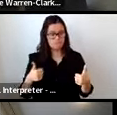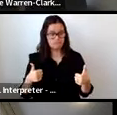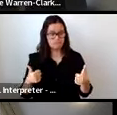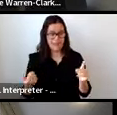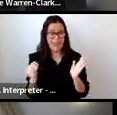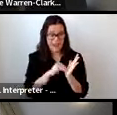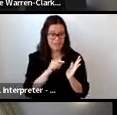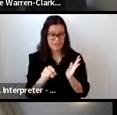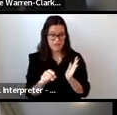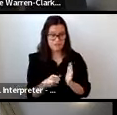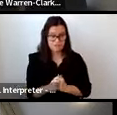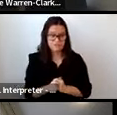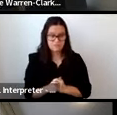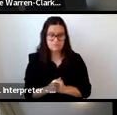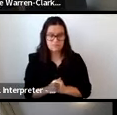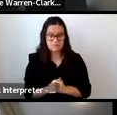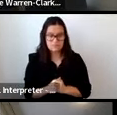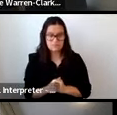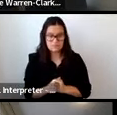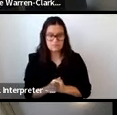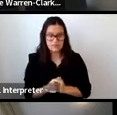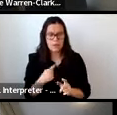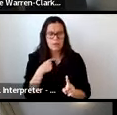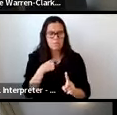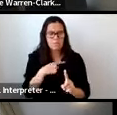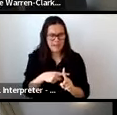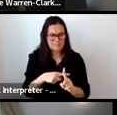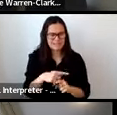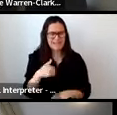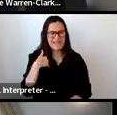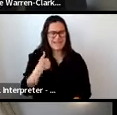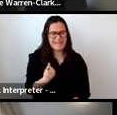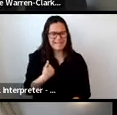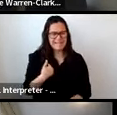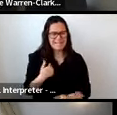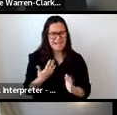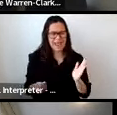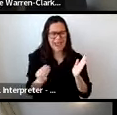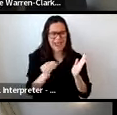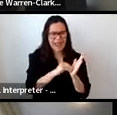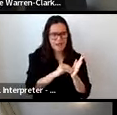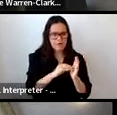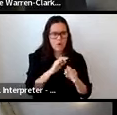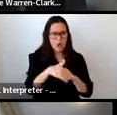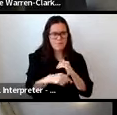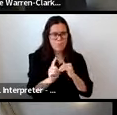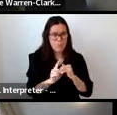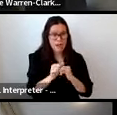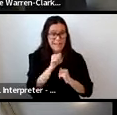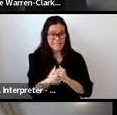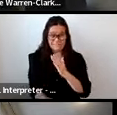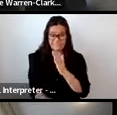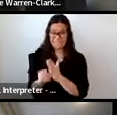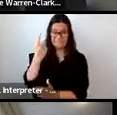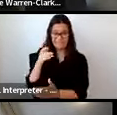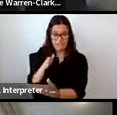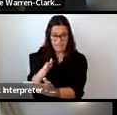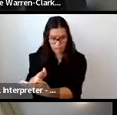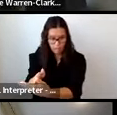in there something built in for notifications for when things